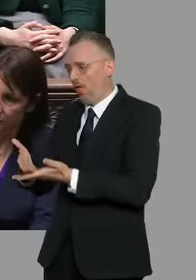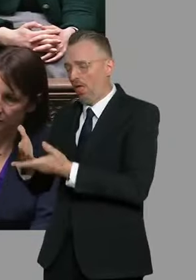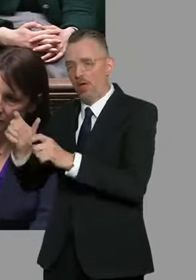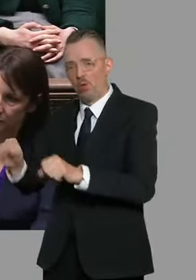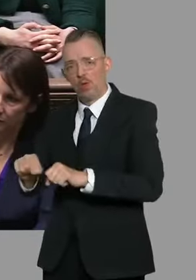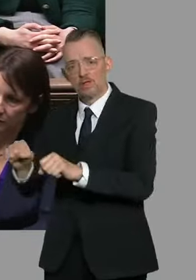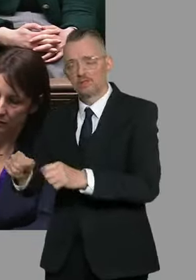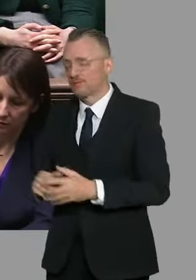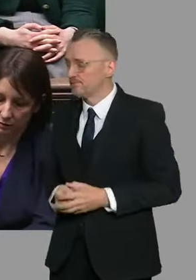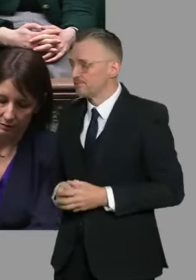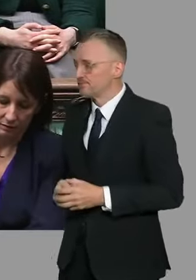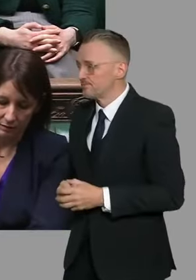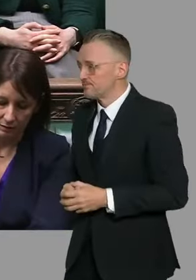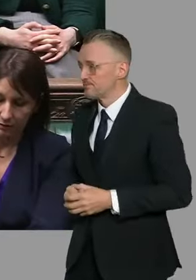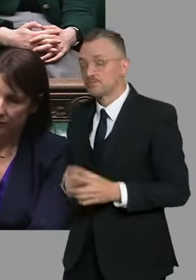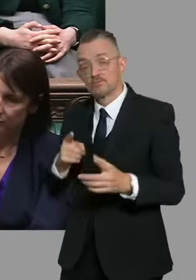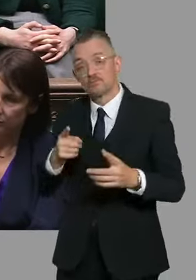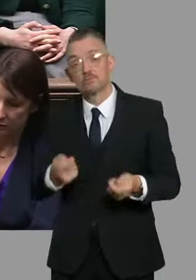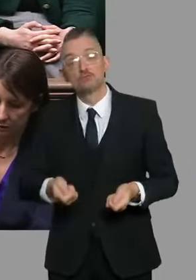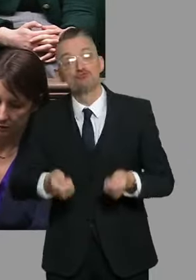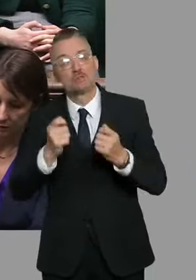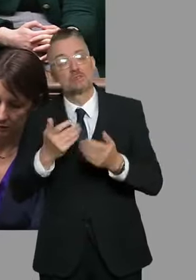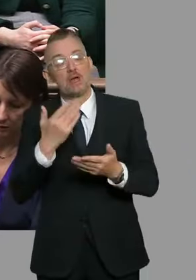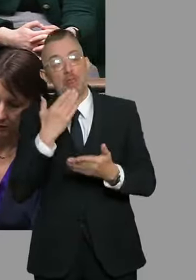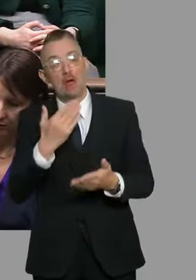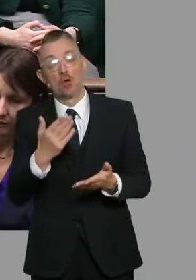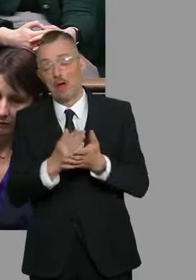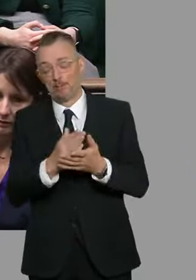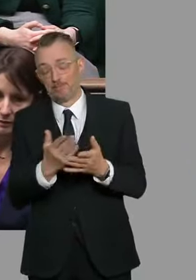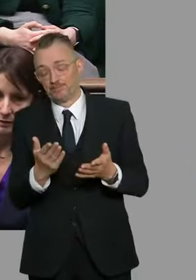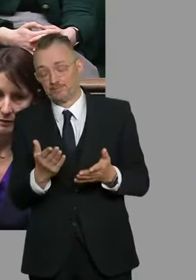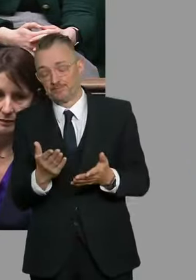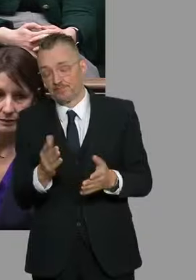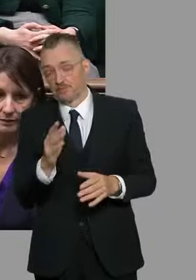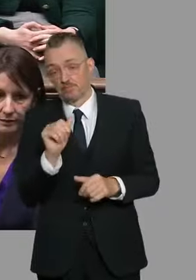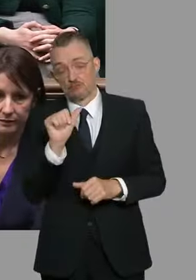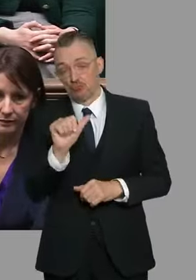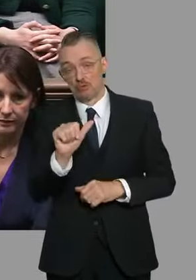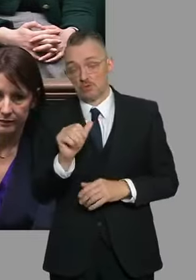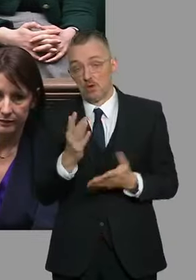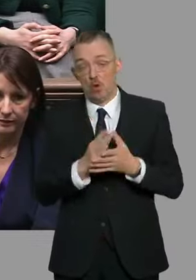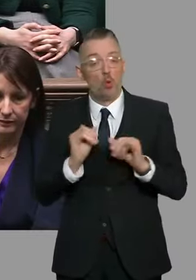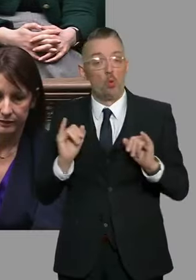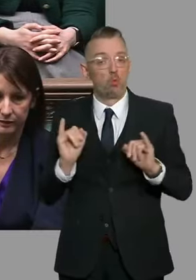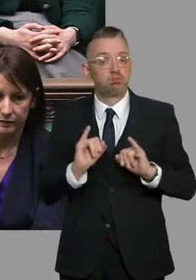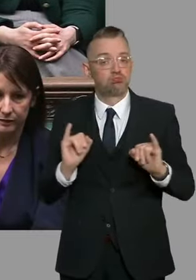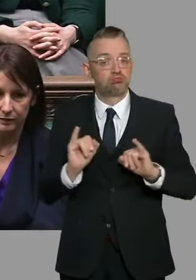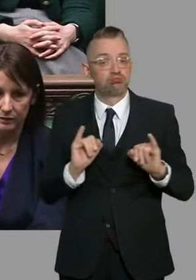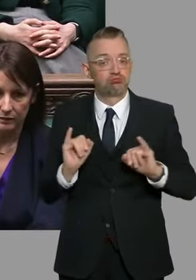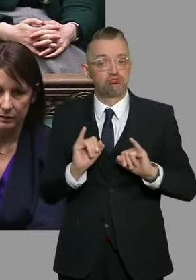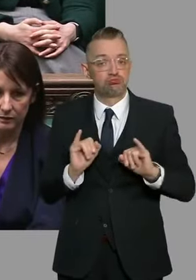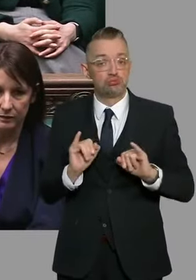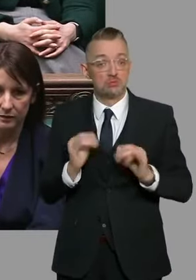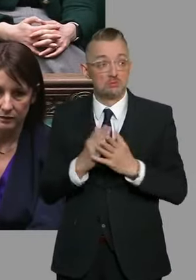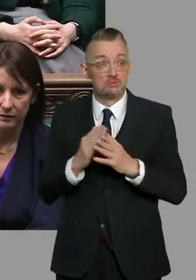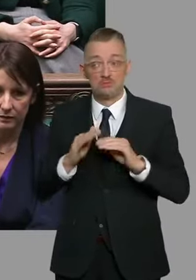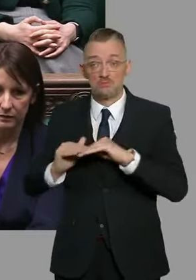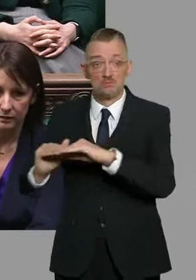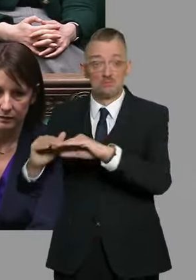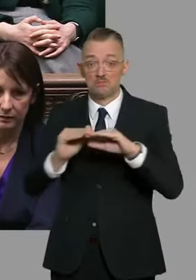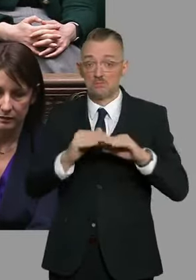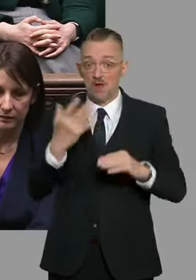awful, an example that is all too common because of the fact that the last government broke the